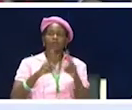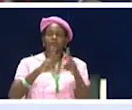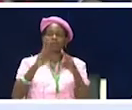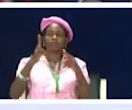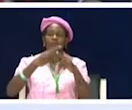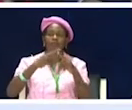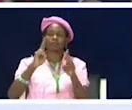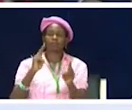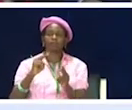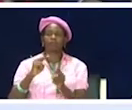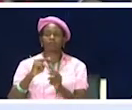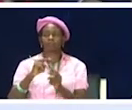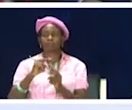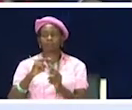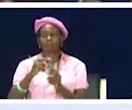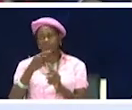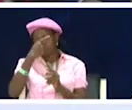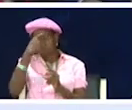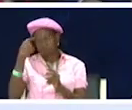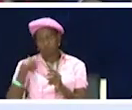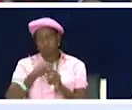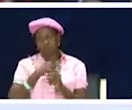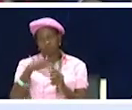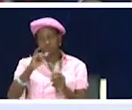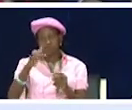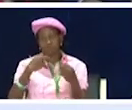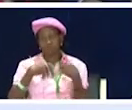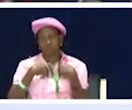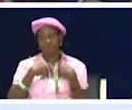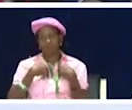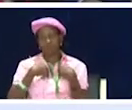brief because we still have